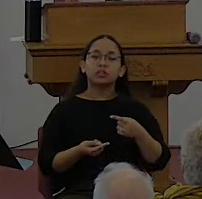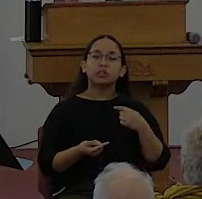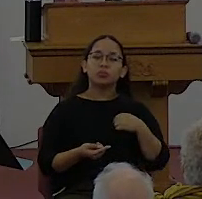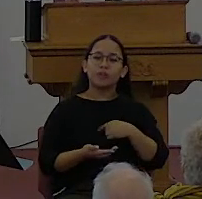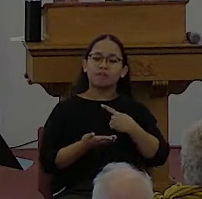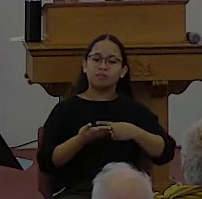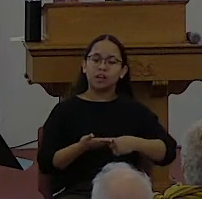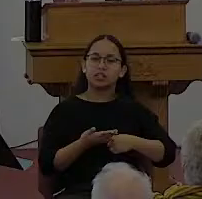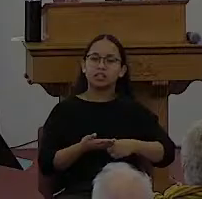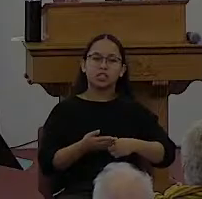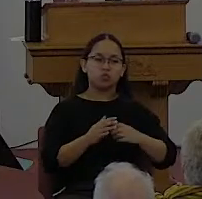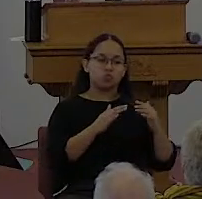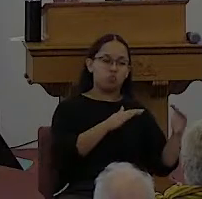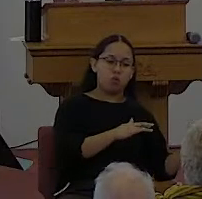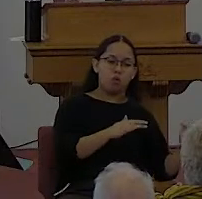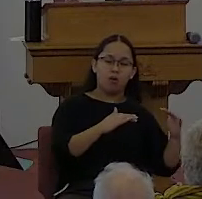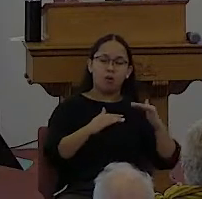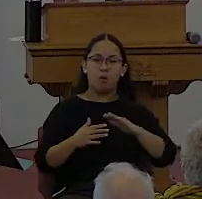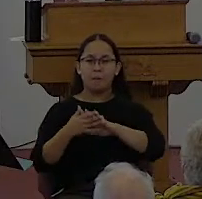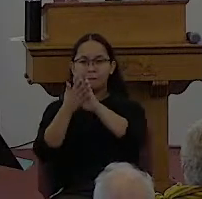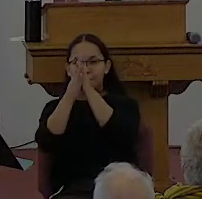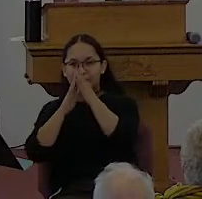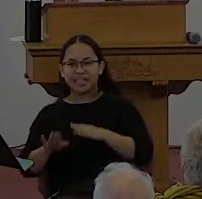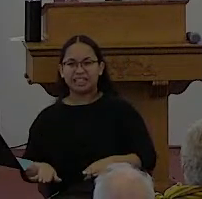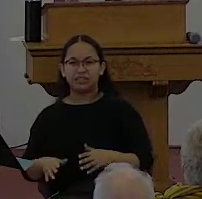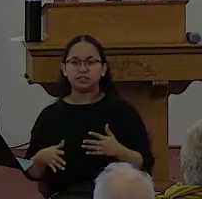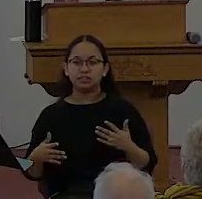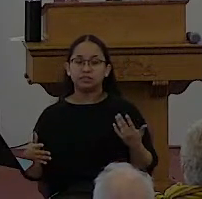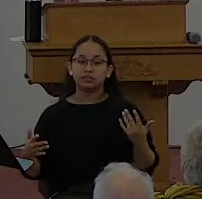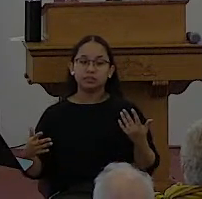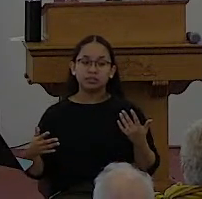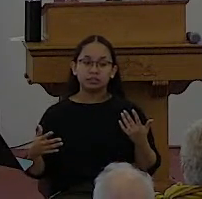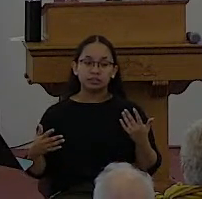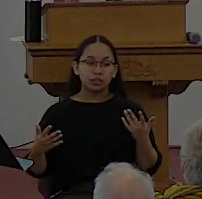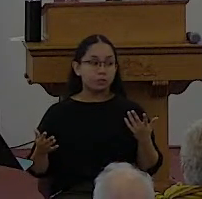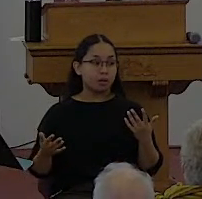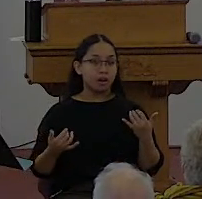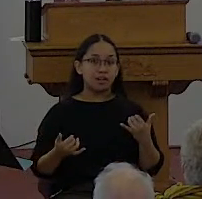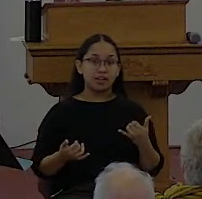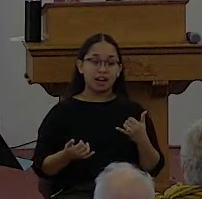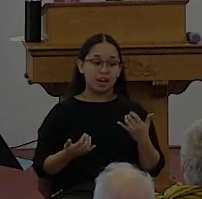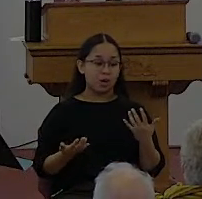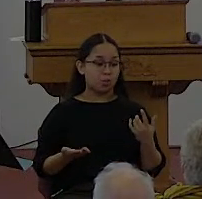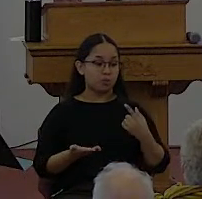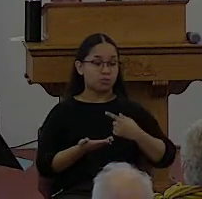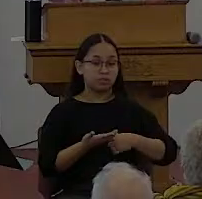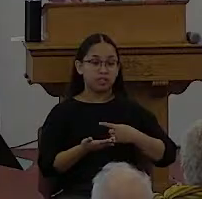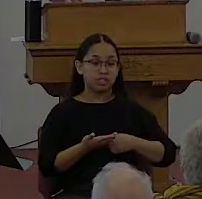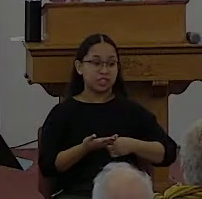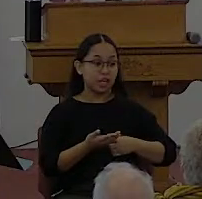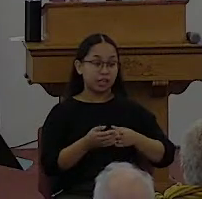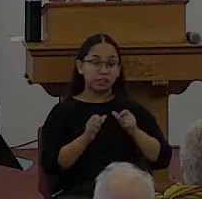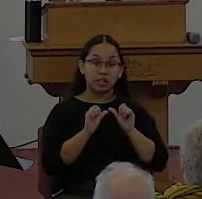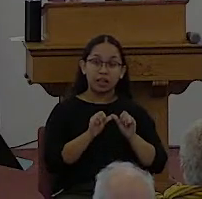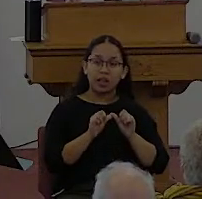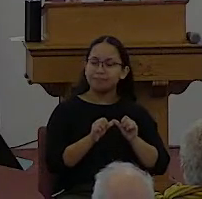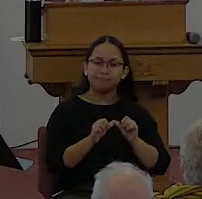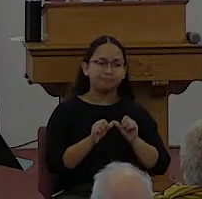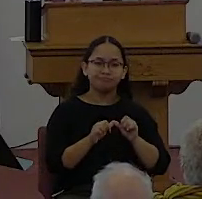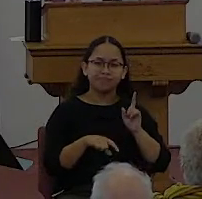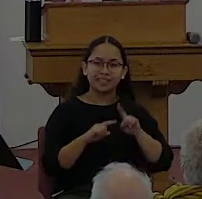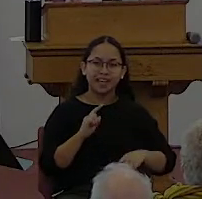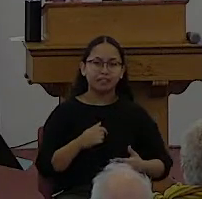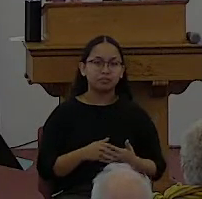peace. But now, no longer can they just talk about it. It's no longer a